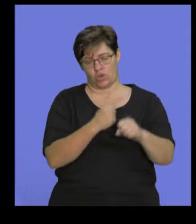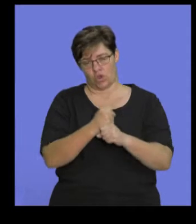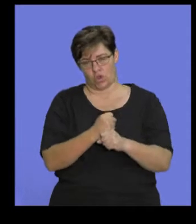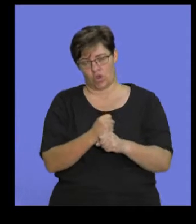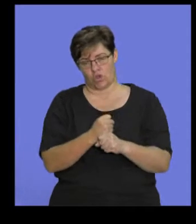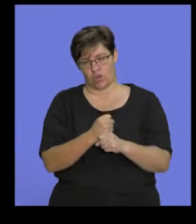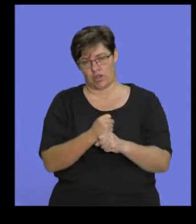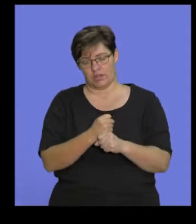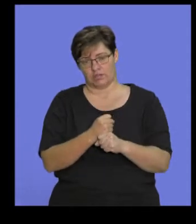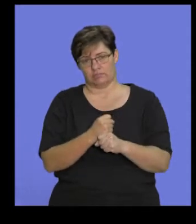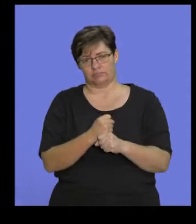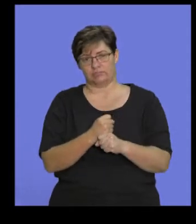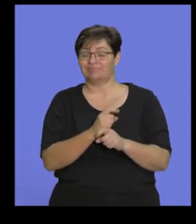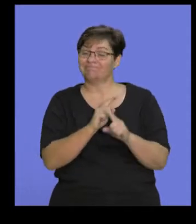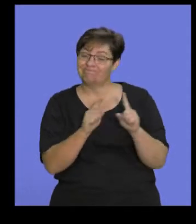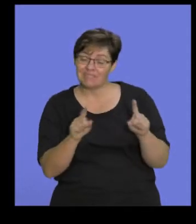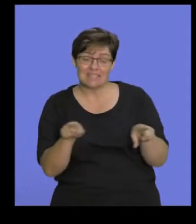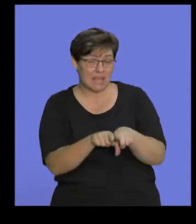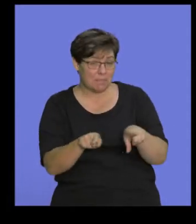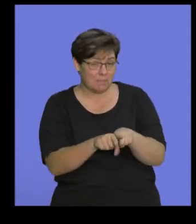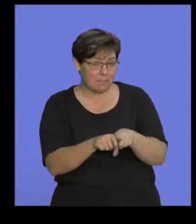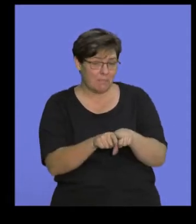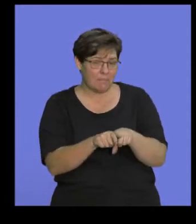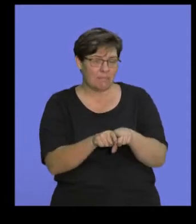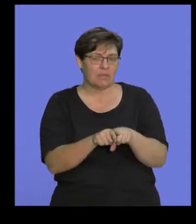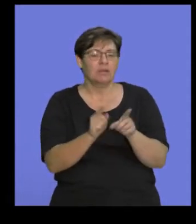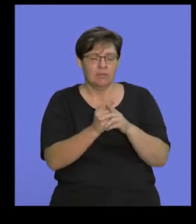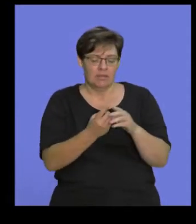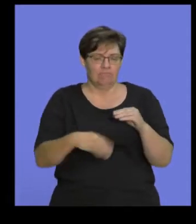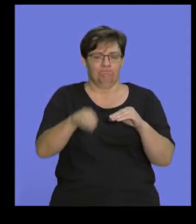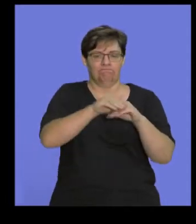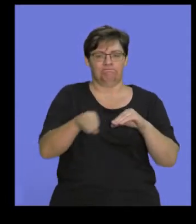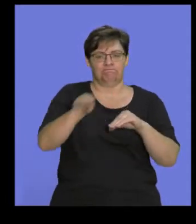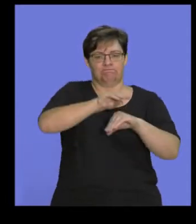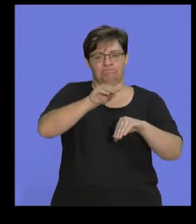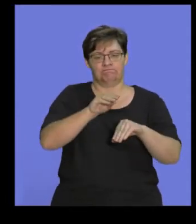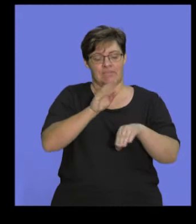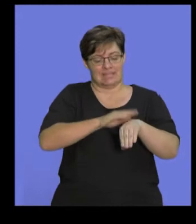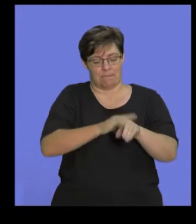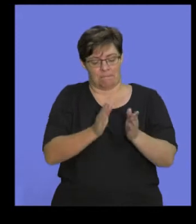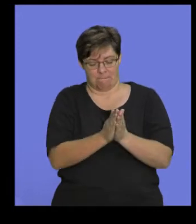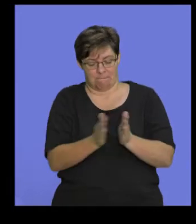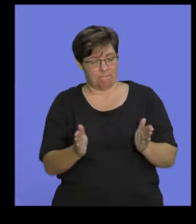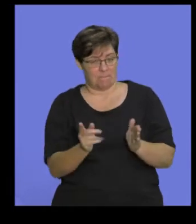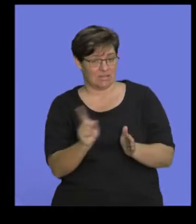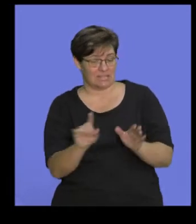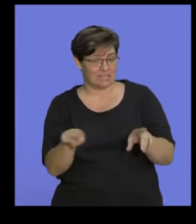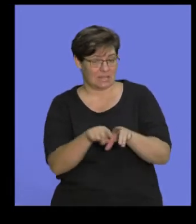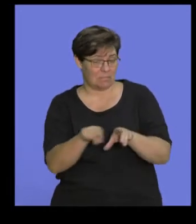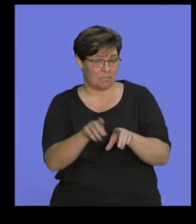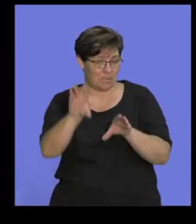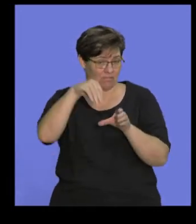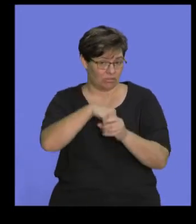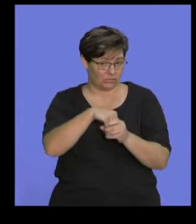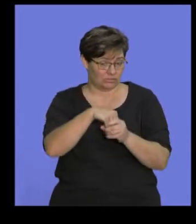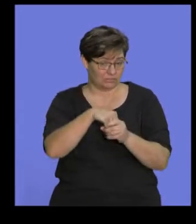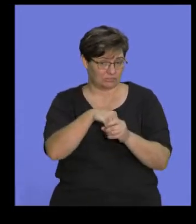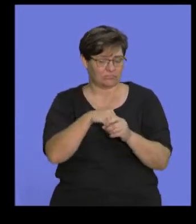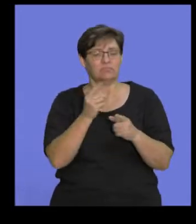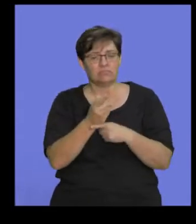it then factors in what we call the compounding period. Remember, the compounding period is all